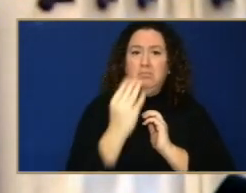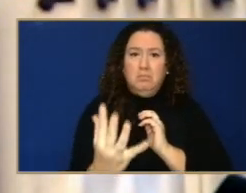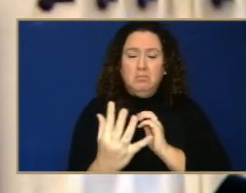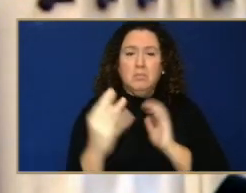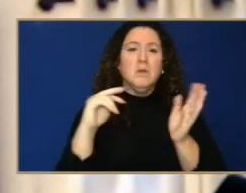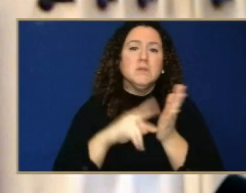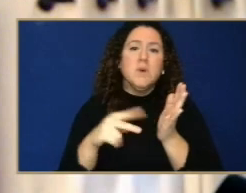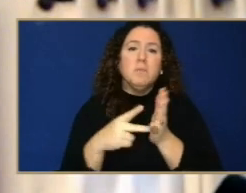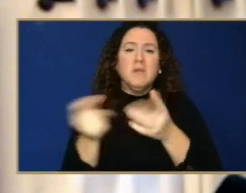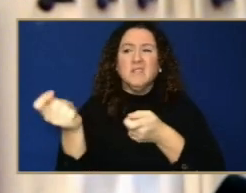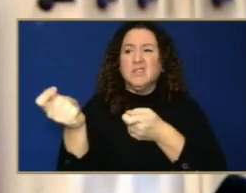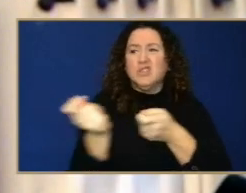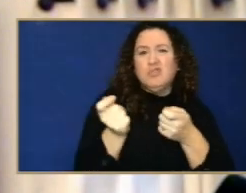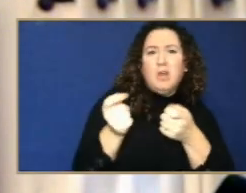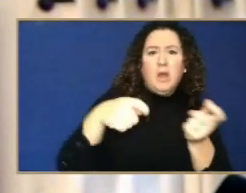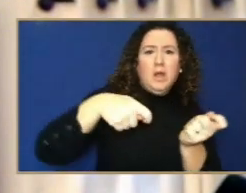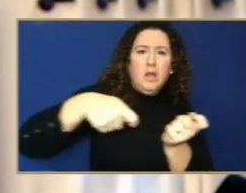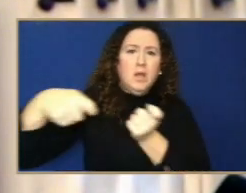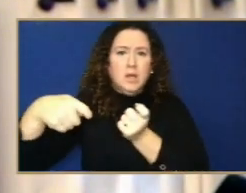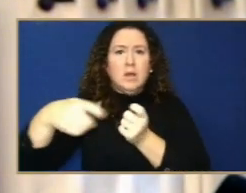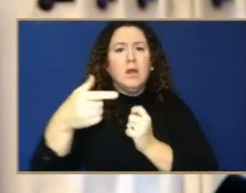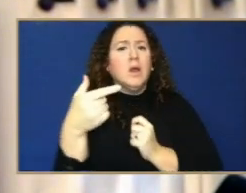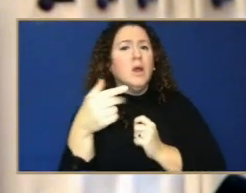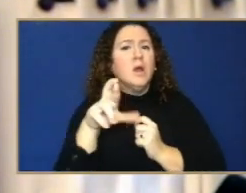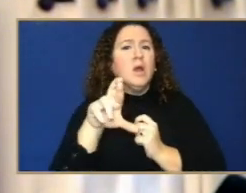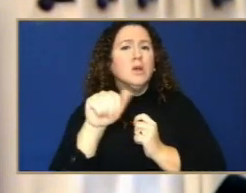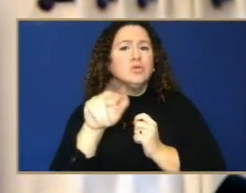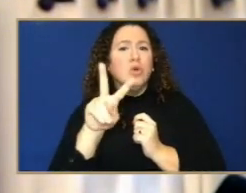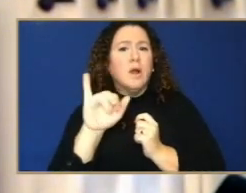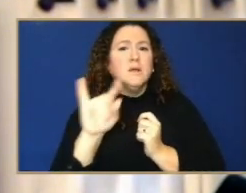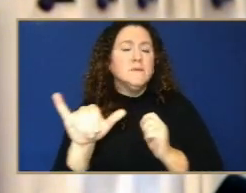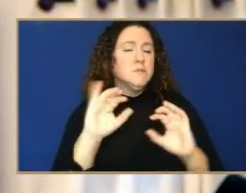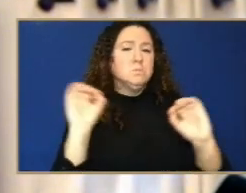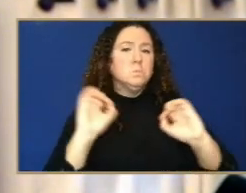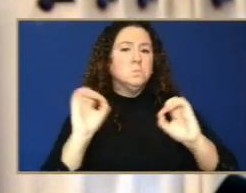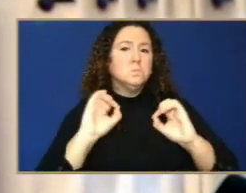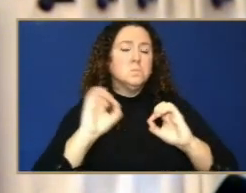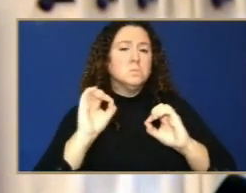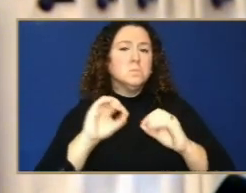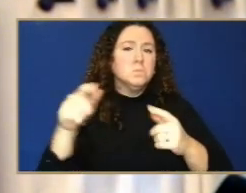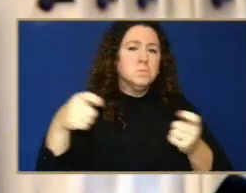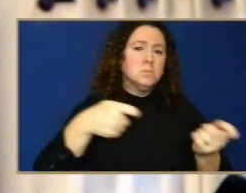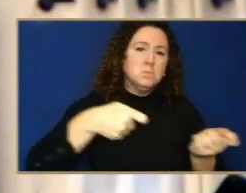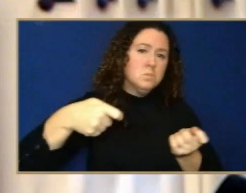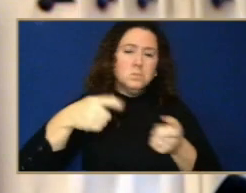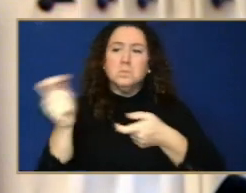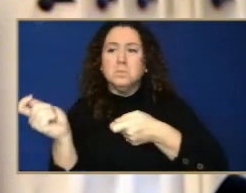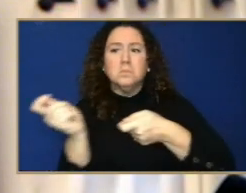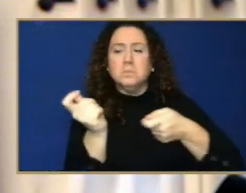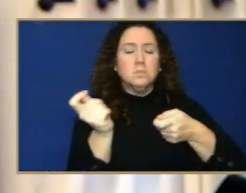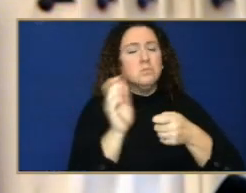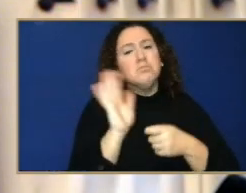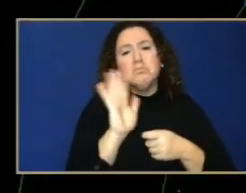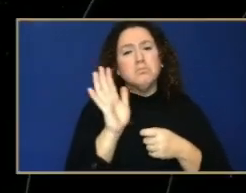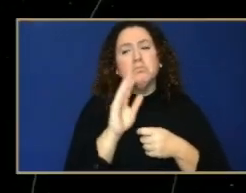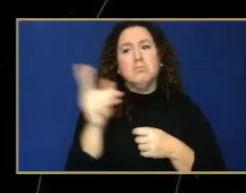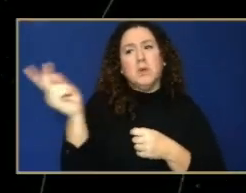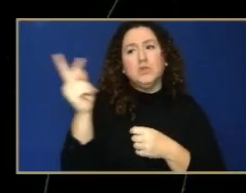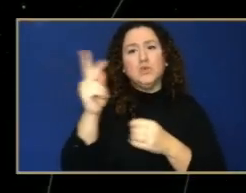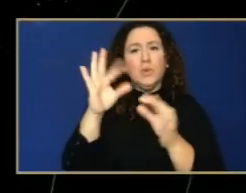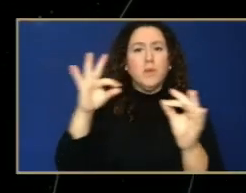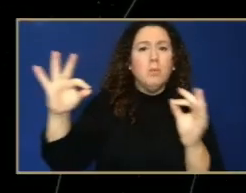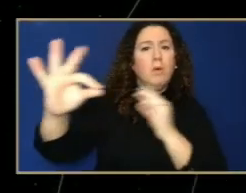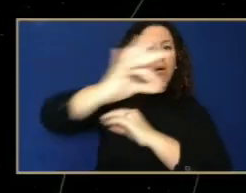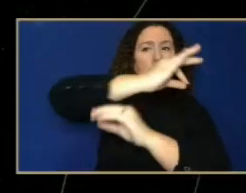or any strong way at this point. The motion of the planets is controlled almost exclusively by their gravity around the sun rather than their